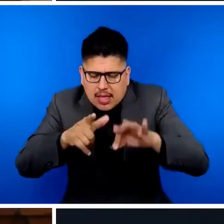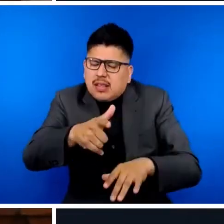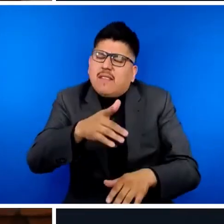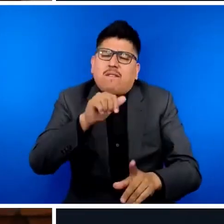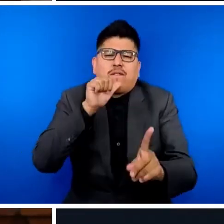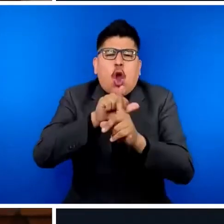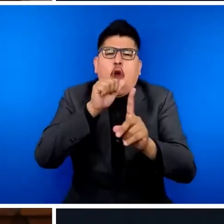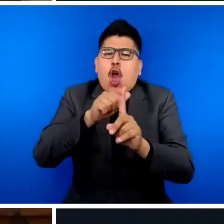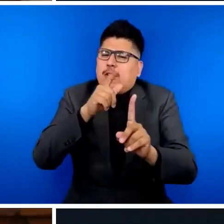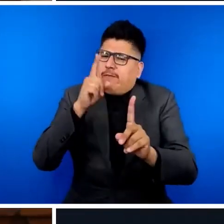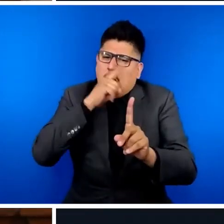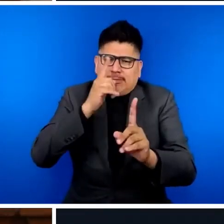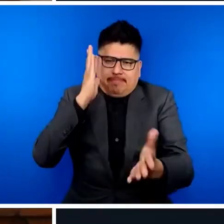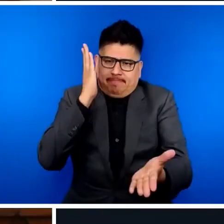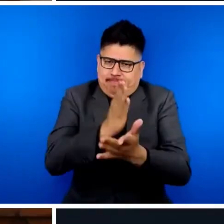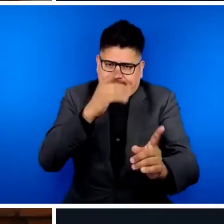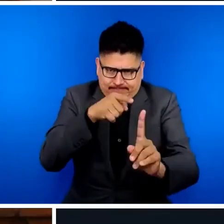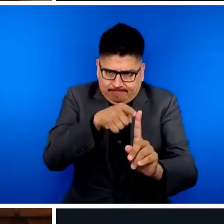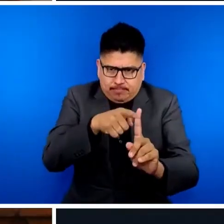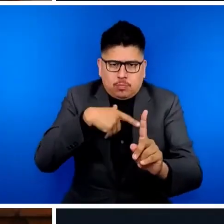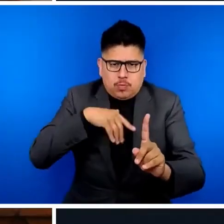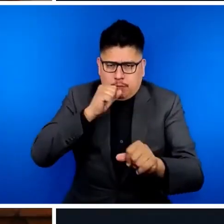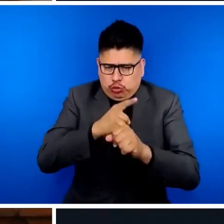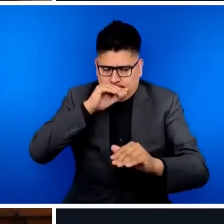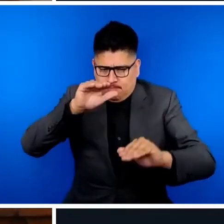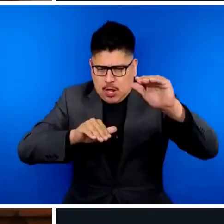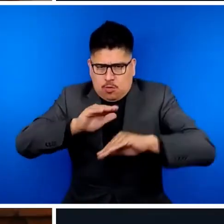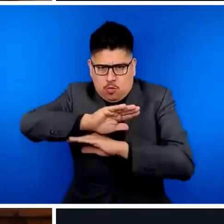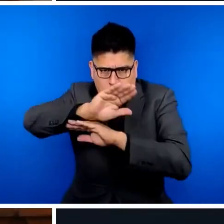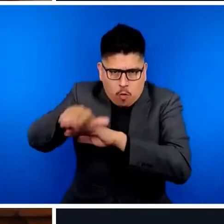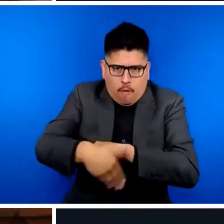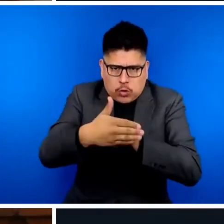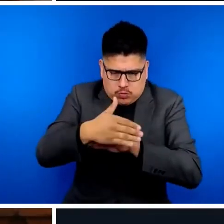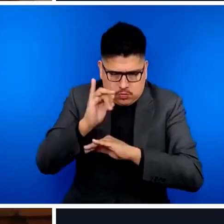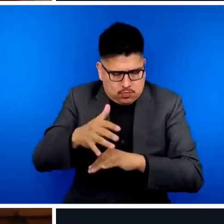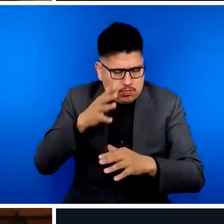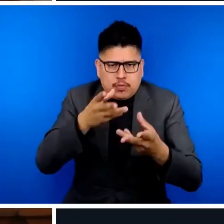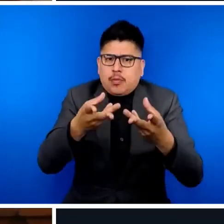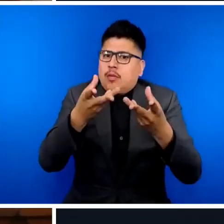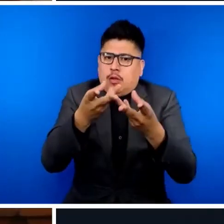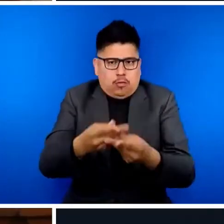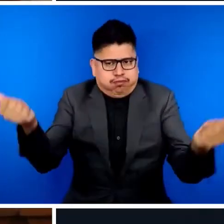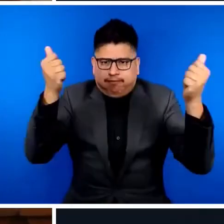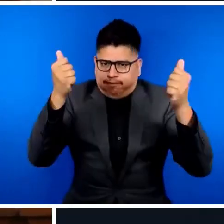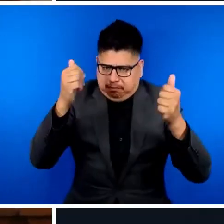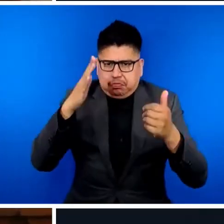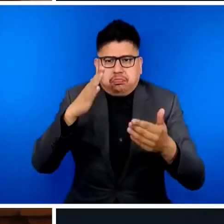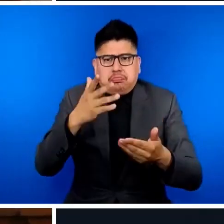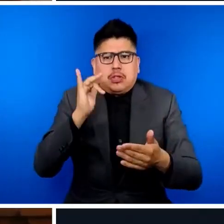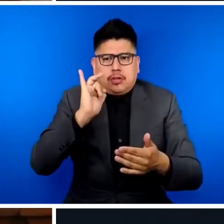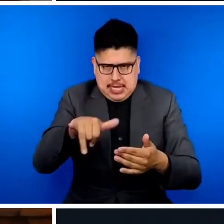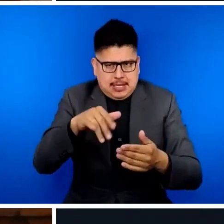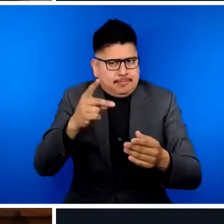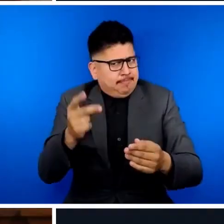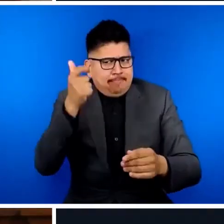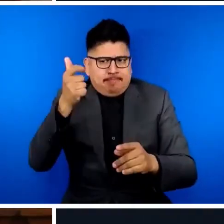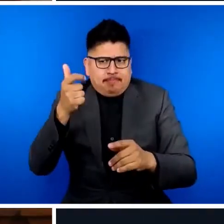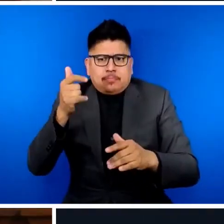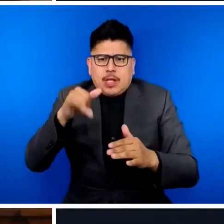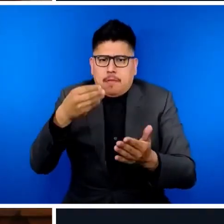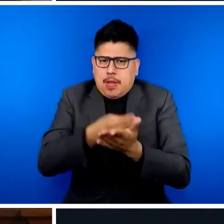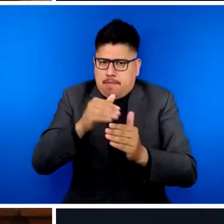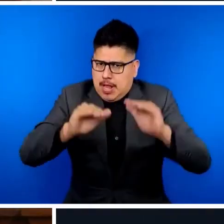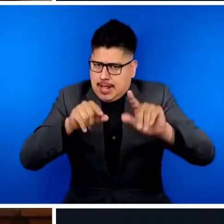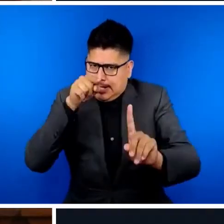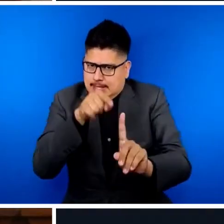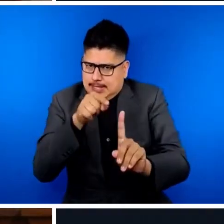a balanced budget overnight. It'll go very quickly. That's the kind of money you're talking about. We'll balance our budget. The